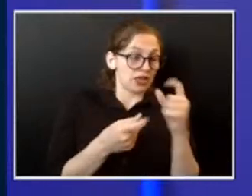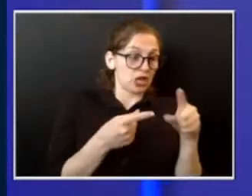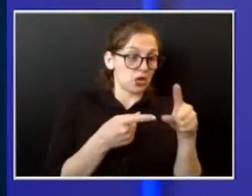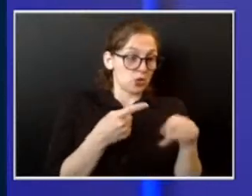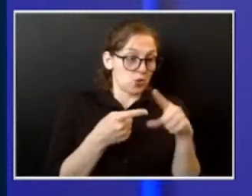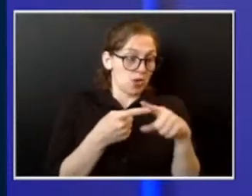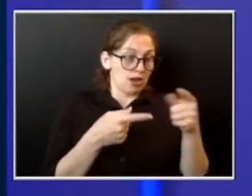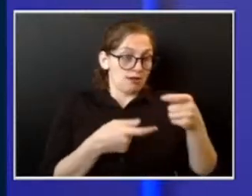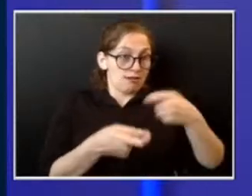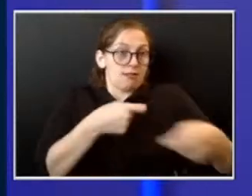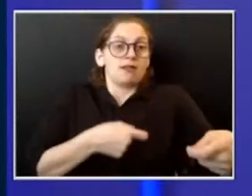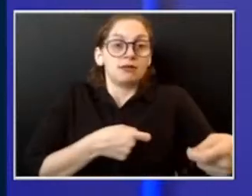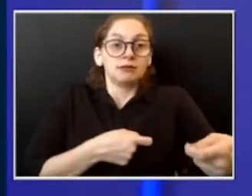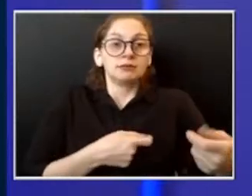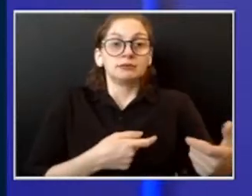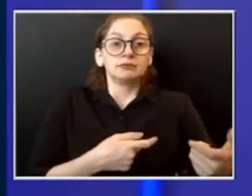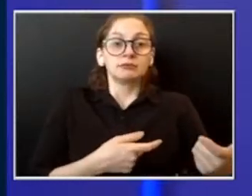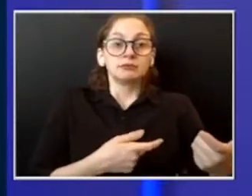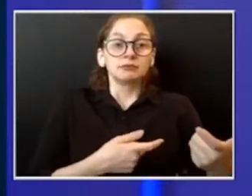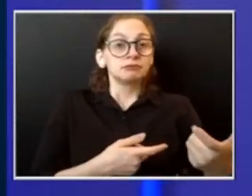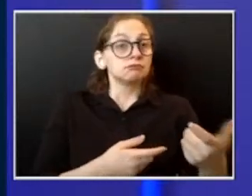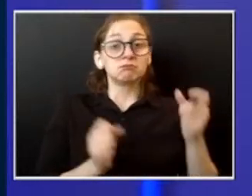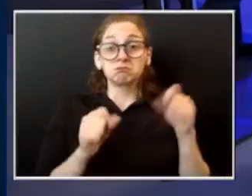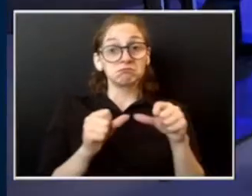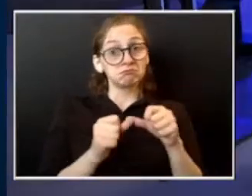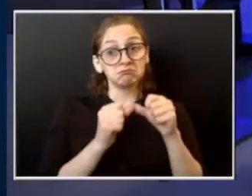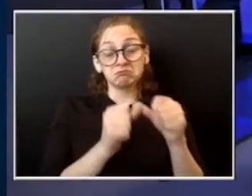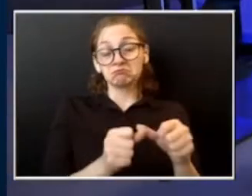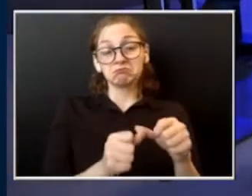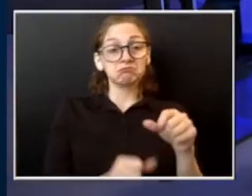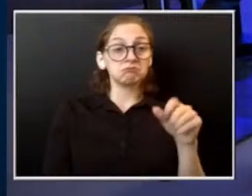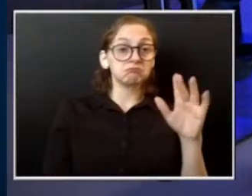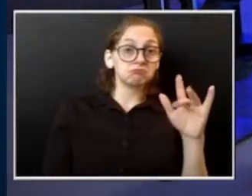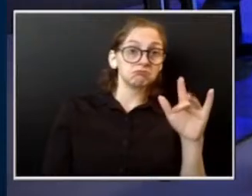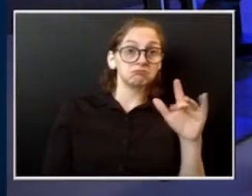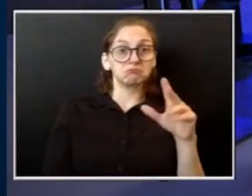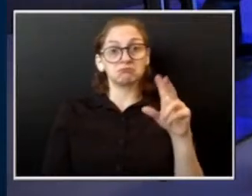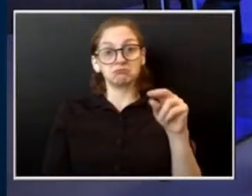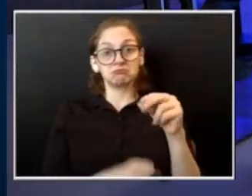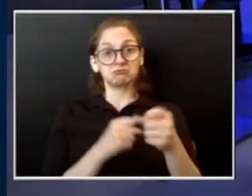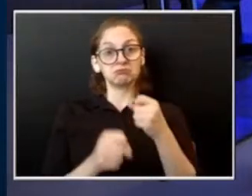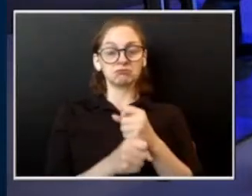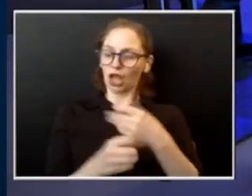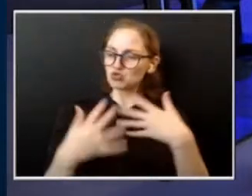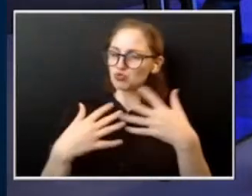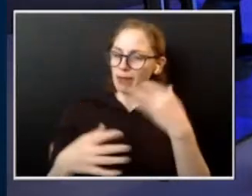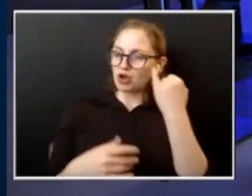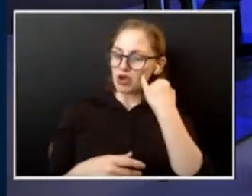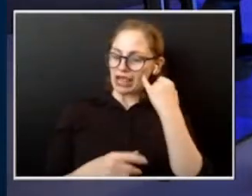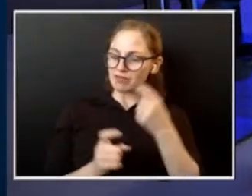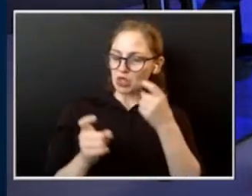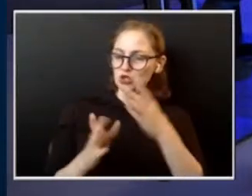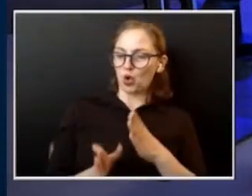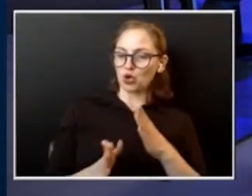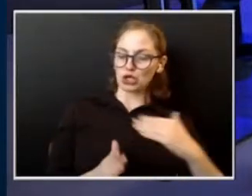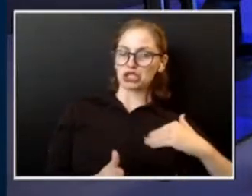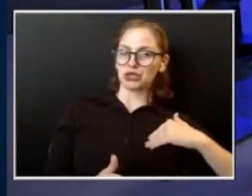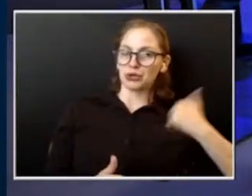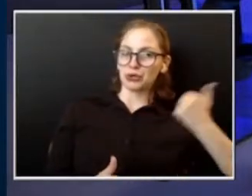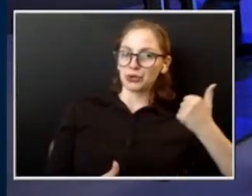great care of it, it could last 30, 25 years. And if it doesn't matter if the donor's younger than they are, if the donor's